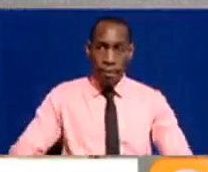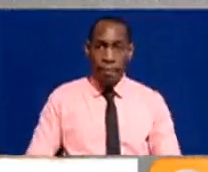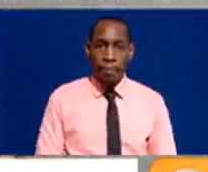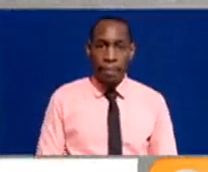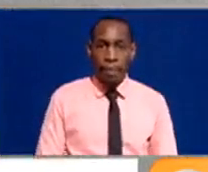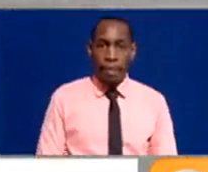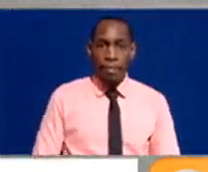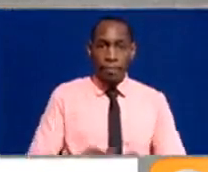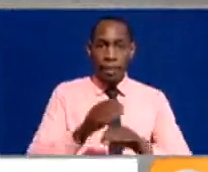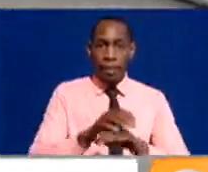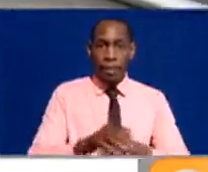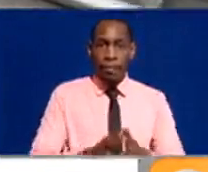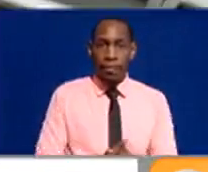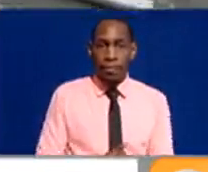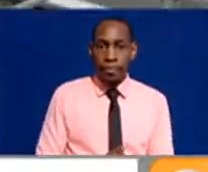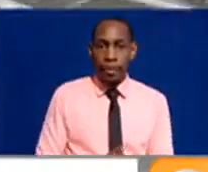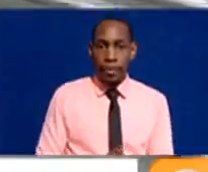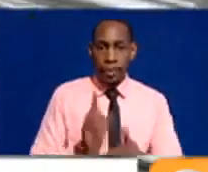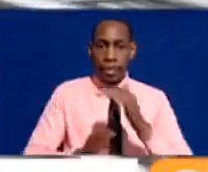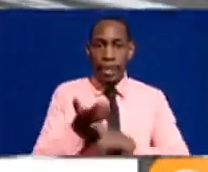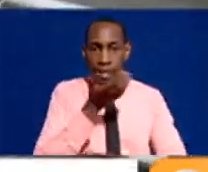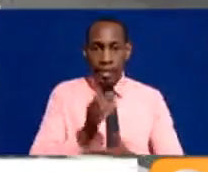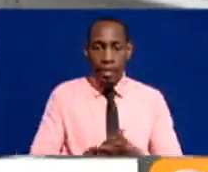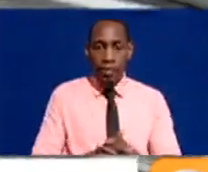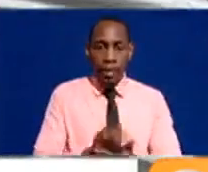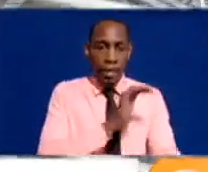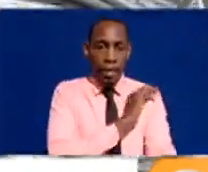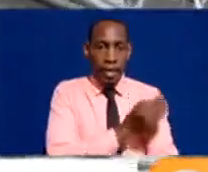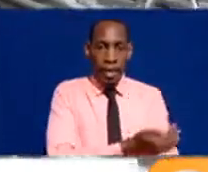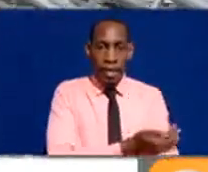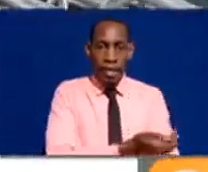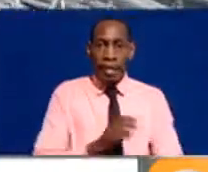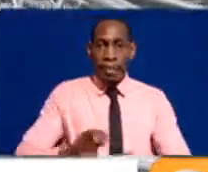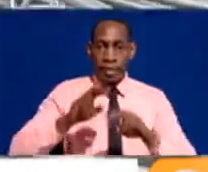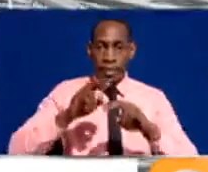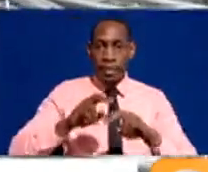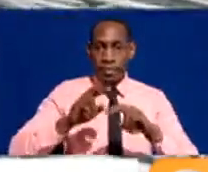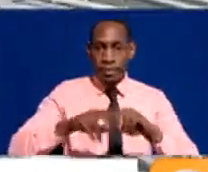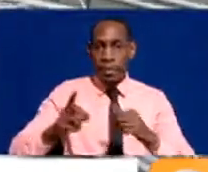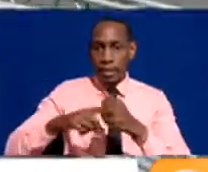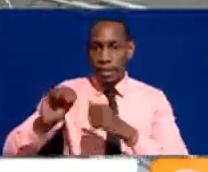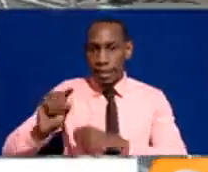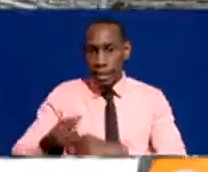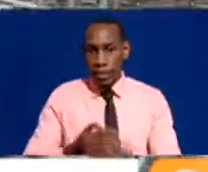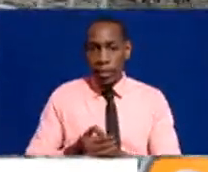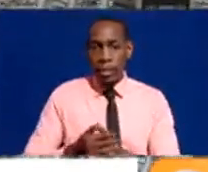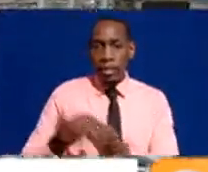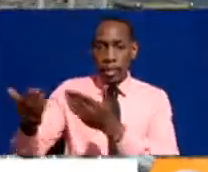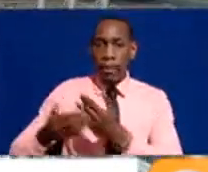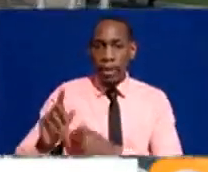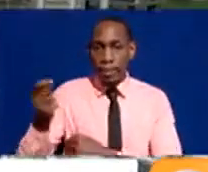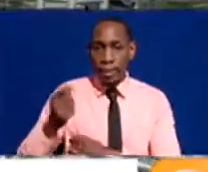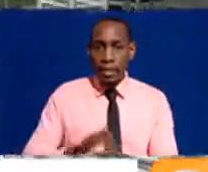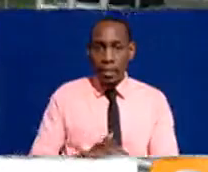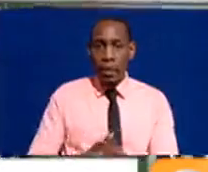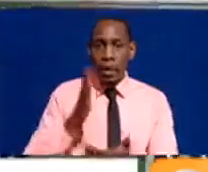The stage set in the 60,000 capacity stadium is expected to hold more than 45 heads of state and governments who have